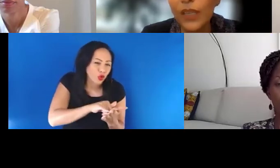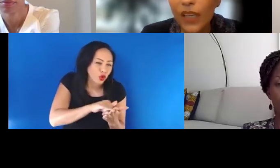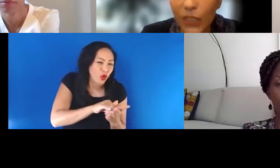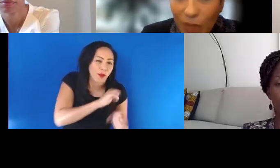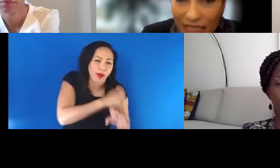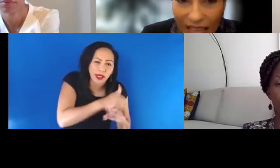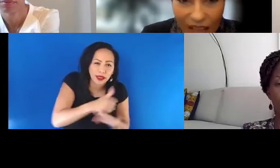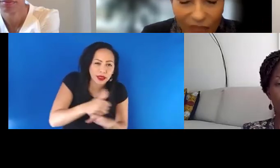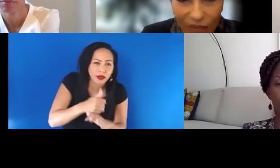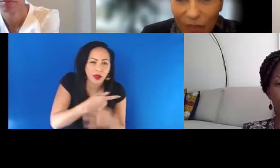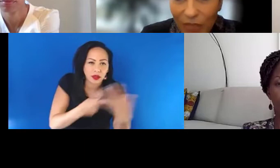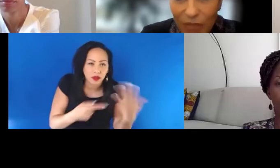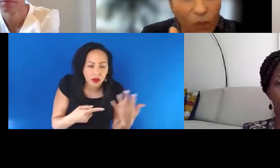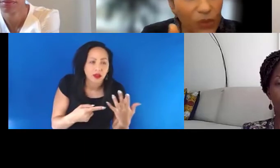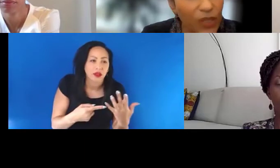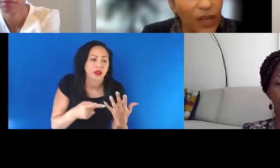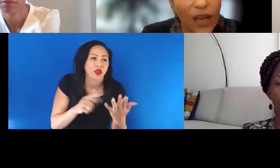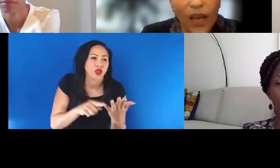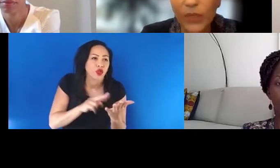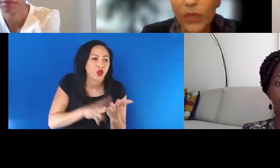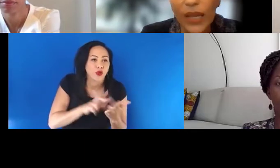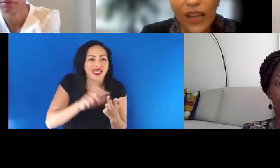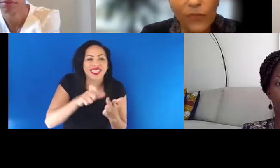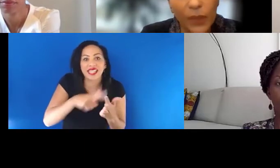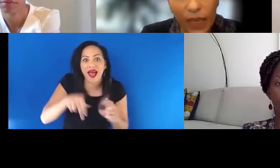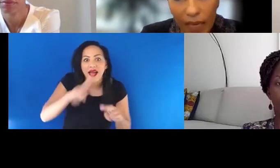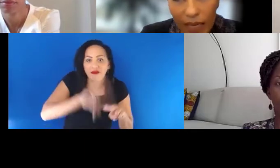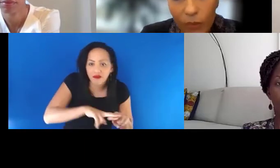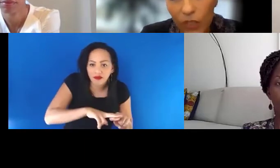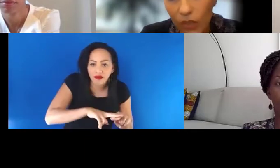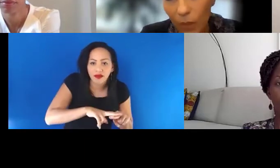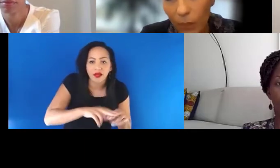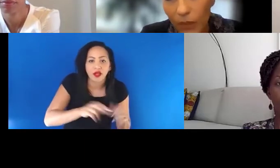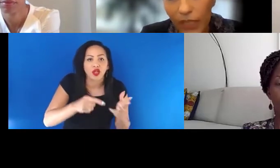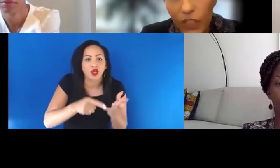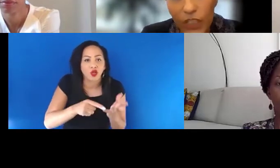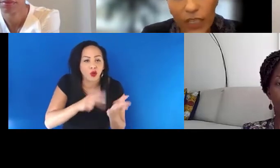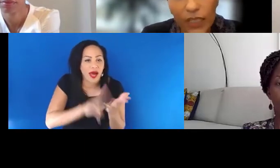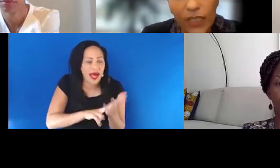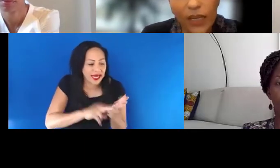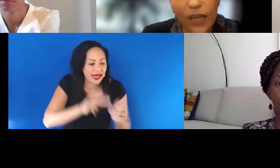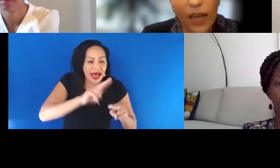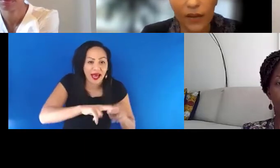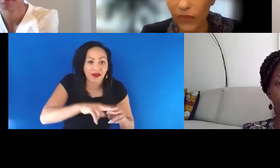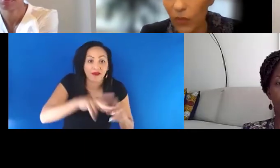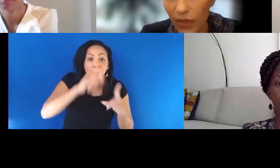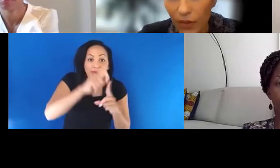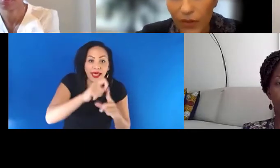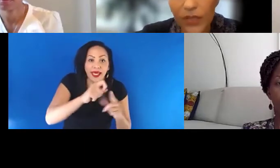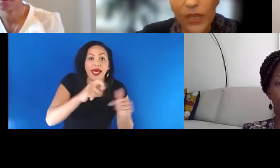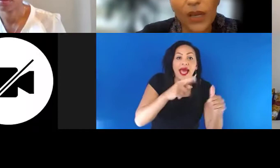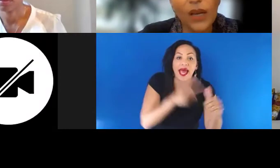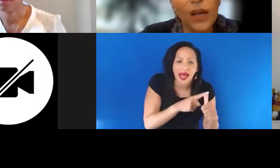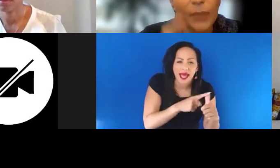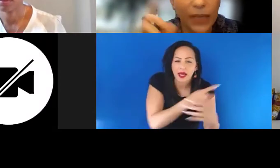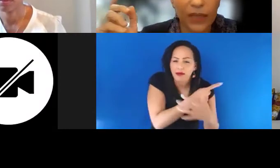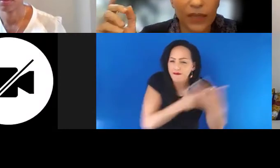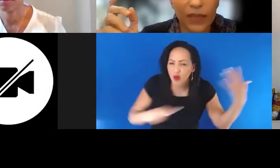UNDP, UNICEF, everyone knows, UNFPA, which is the population, and a few